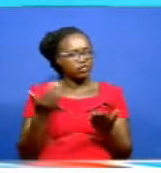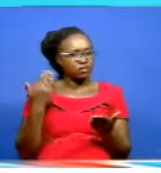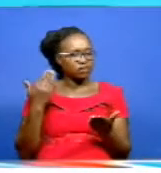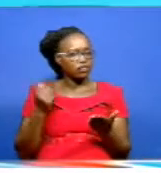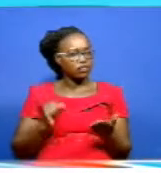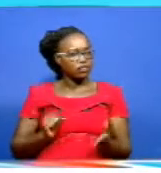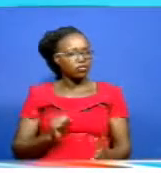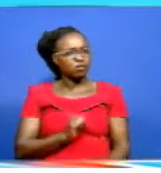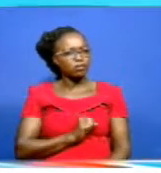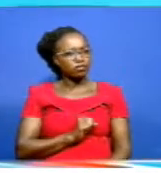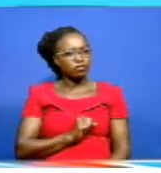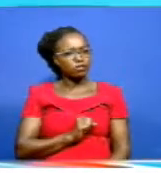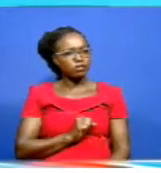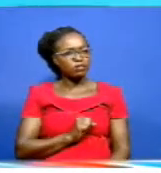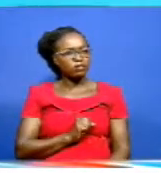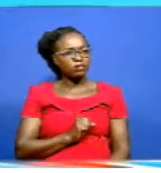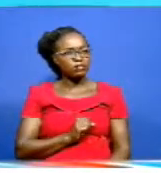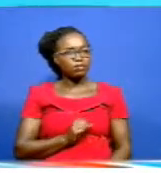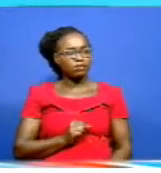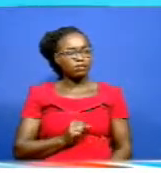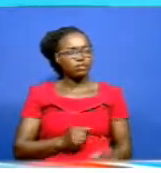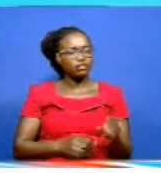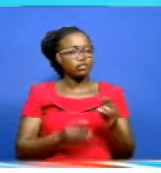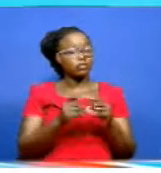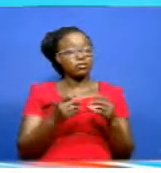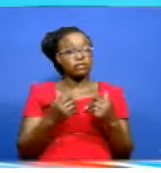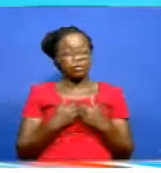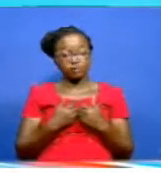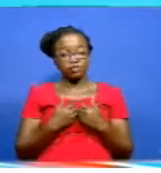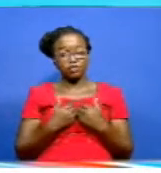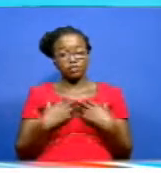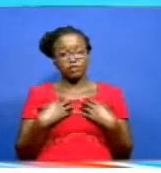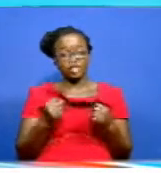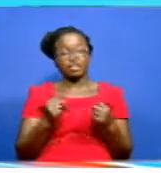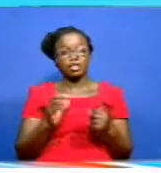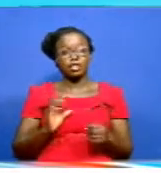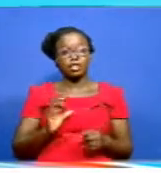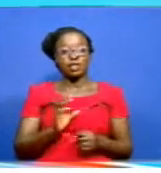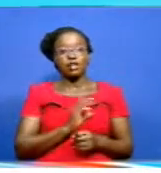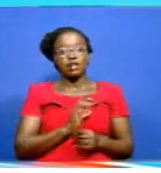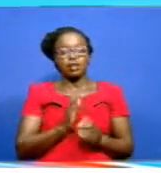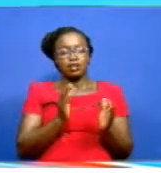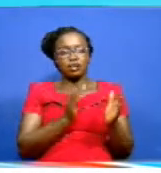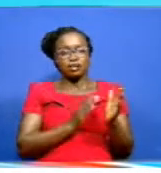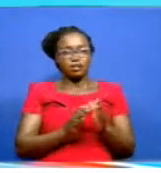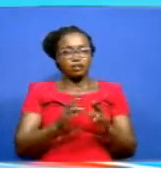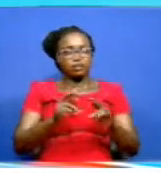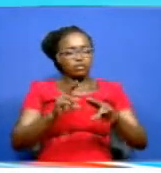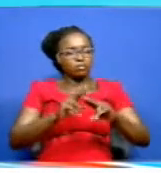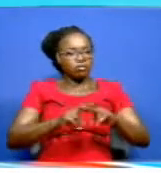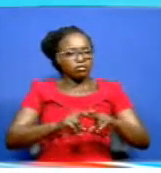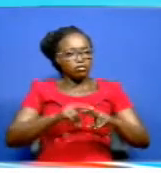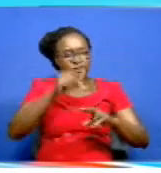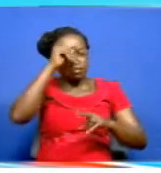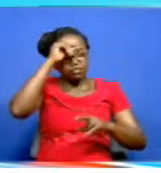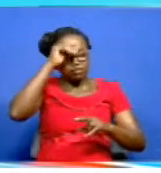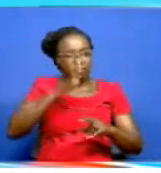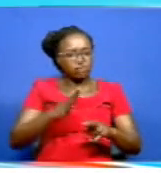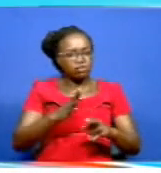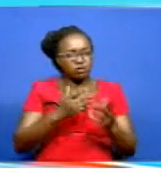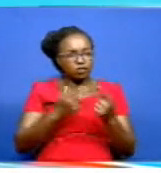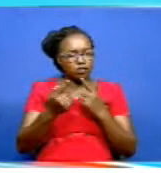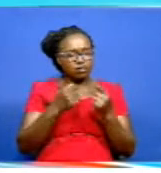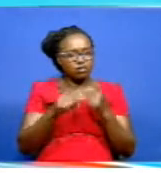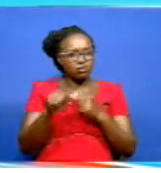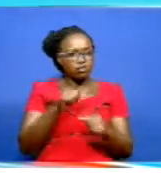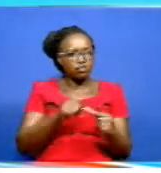Senate did convene a meeting. The Health Committee did organize a sitting with the governors, and they talked